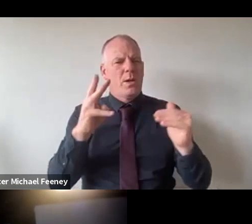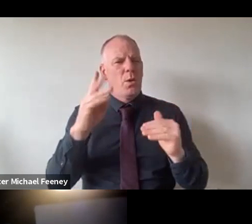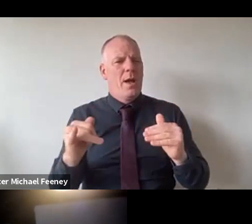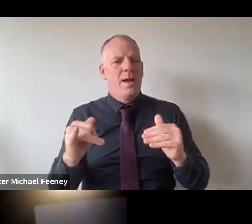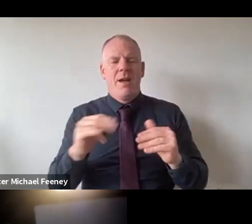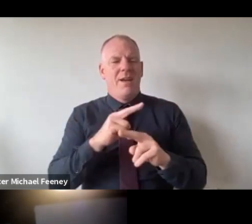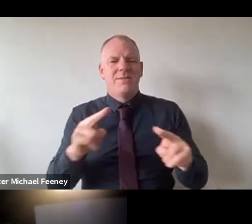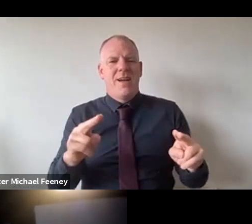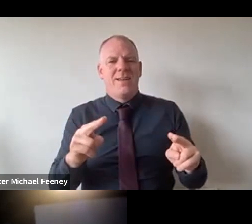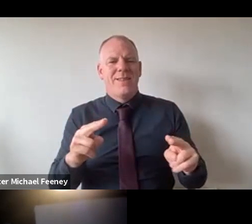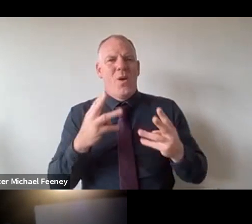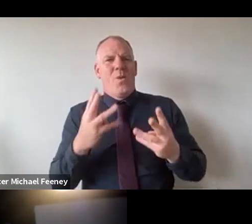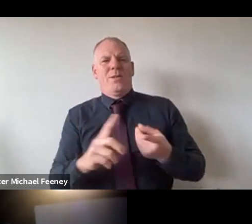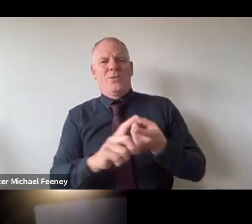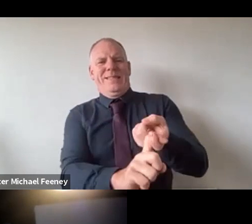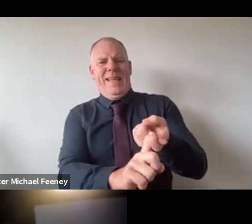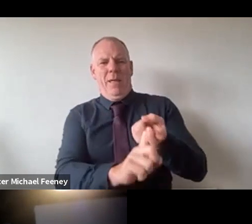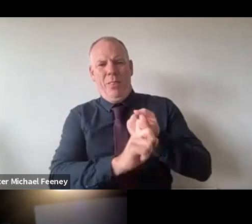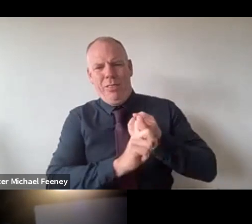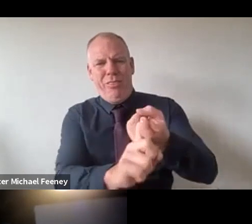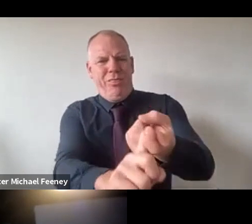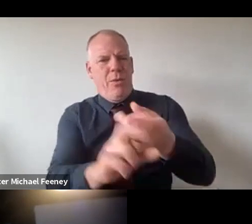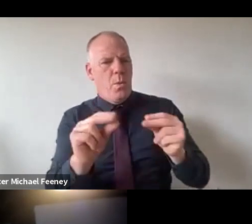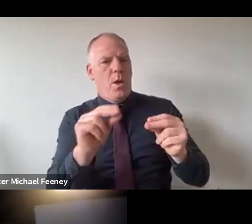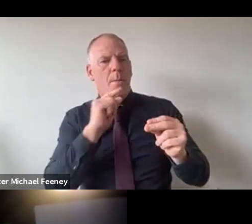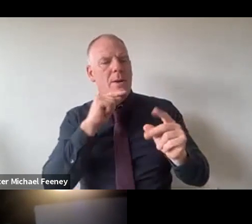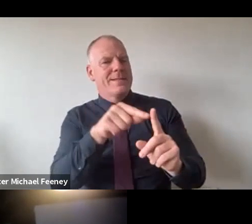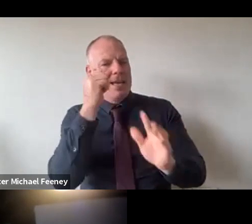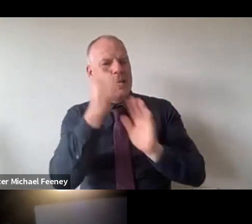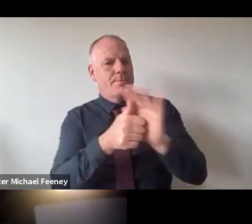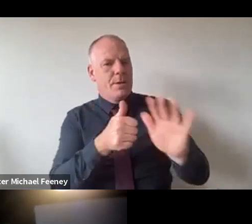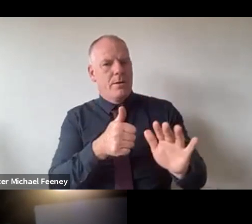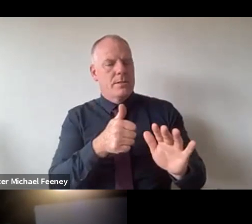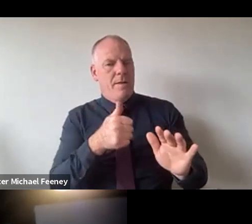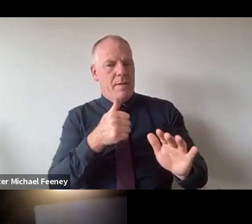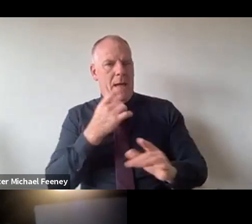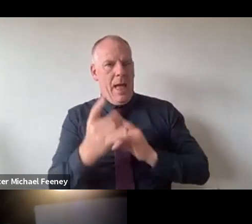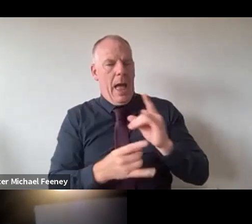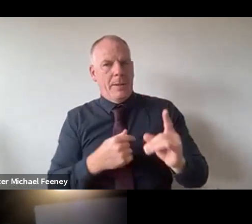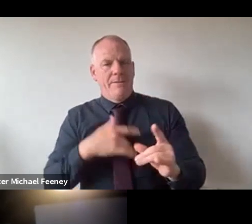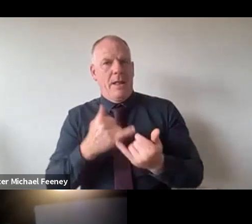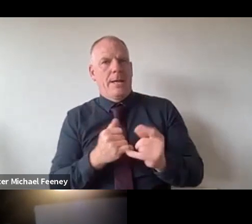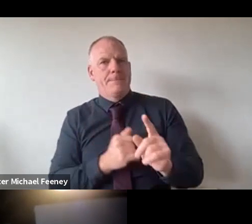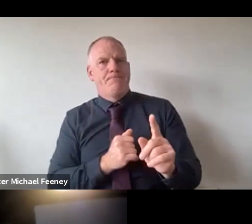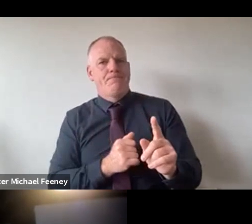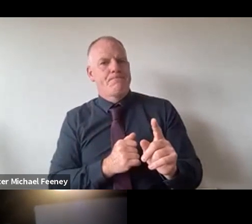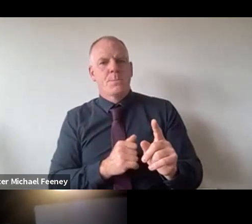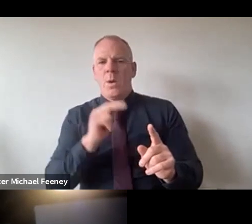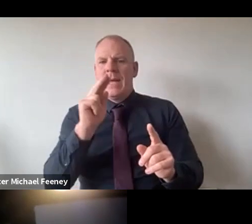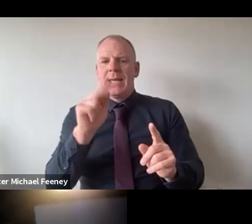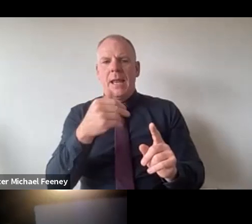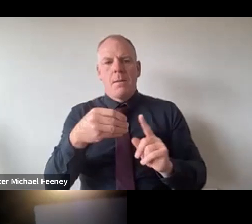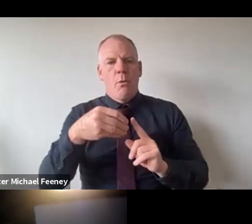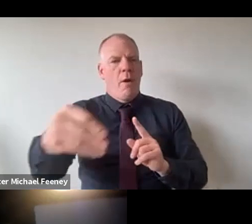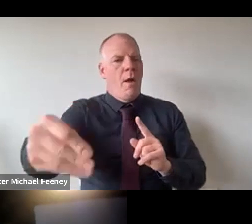It's not something I particularly want to stay in to work, but from that experience I faced, I feel that we can't move